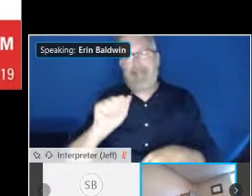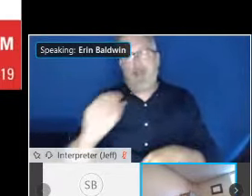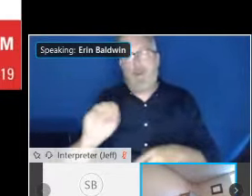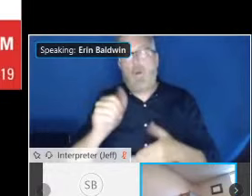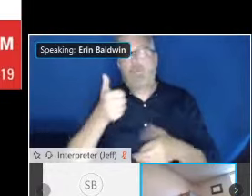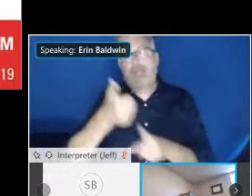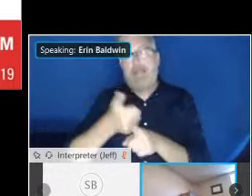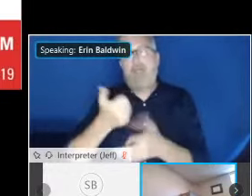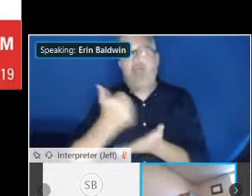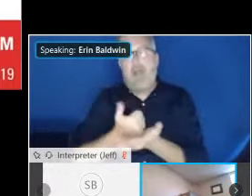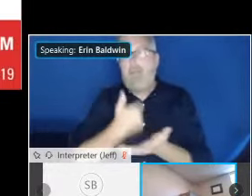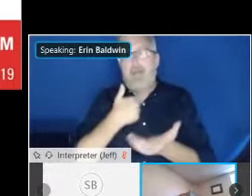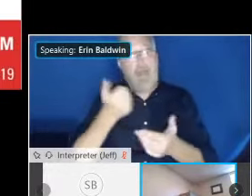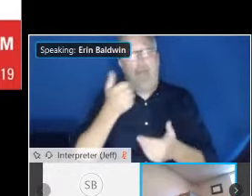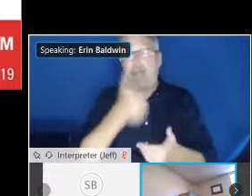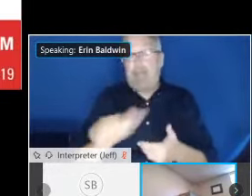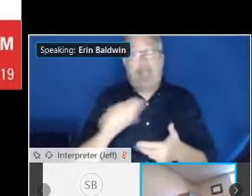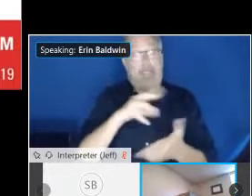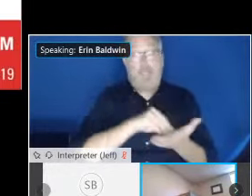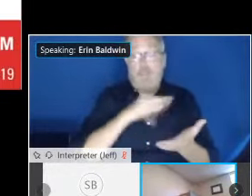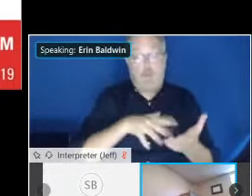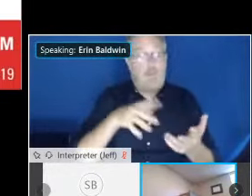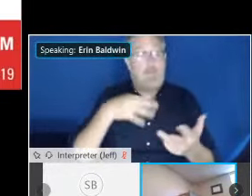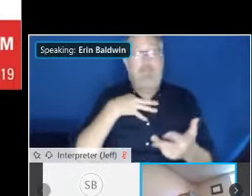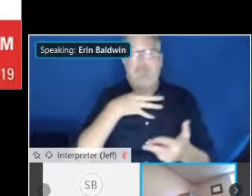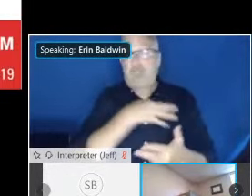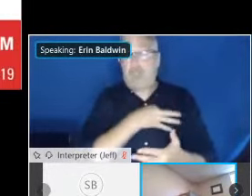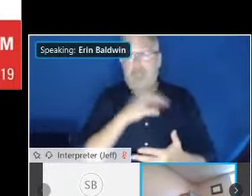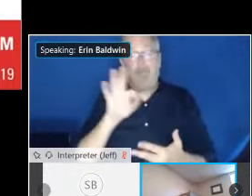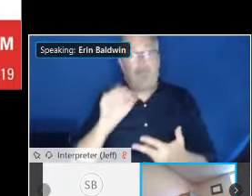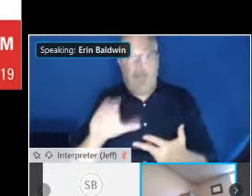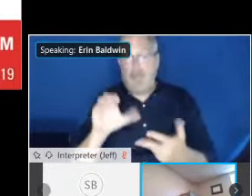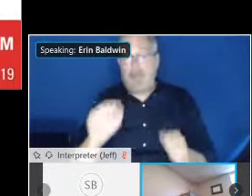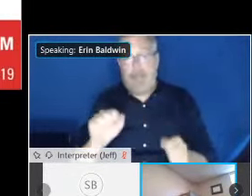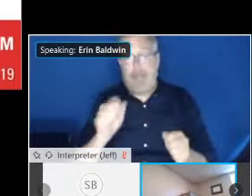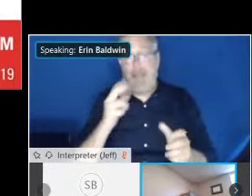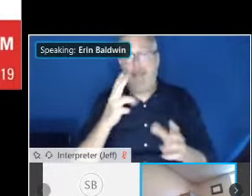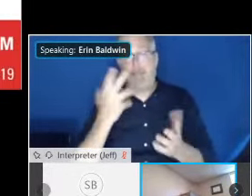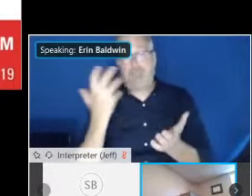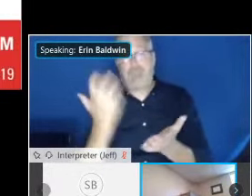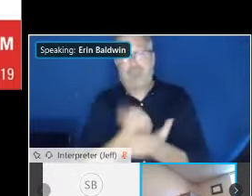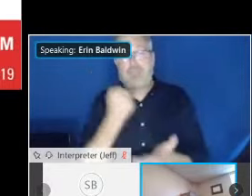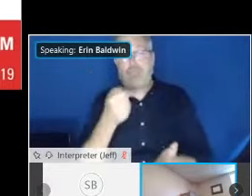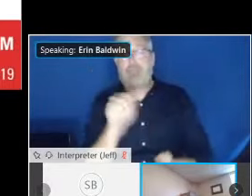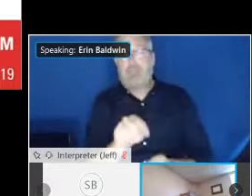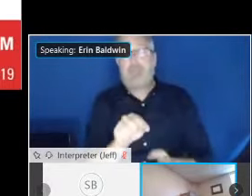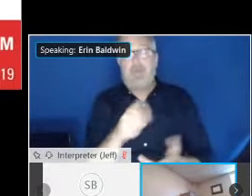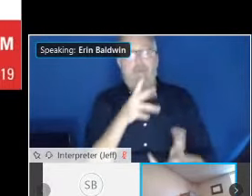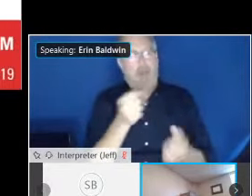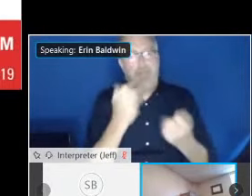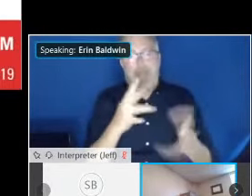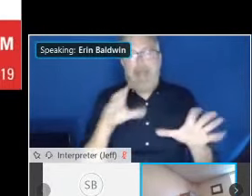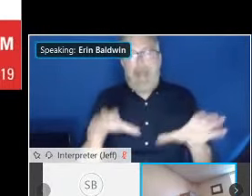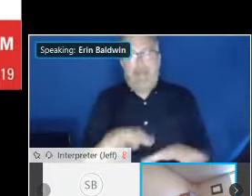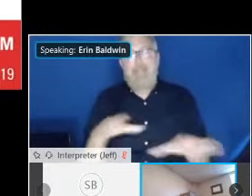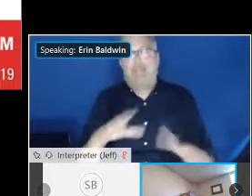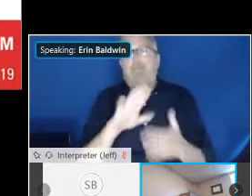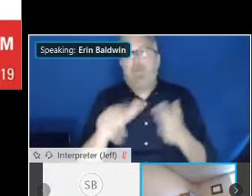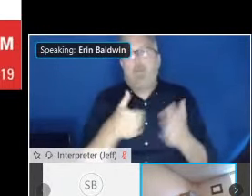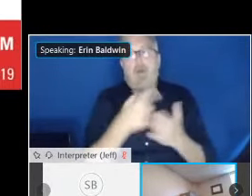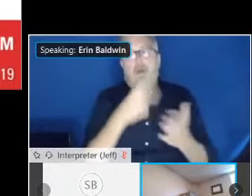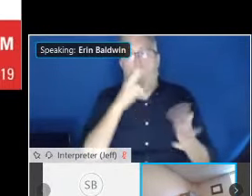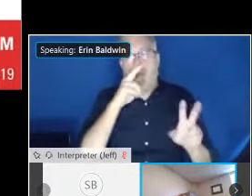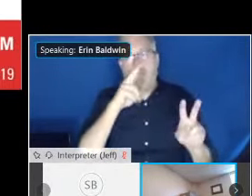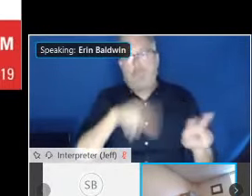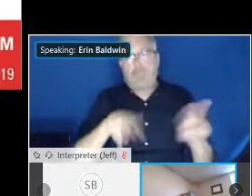available for students, faculty, and staff. Anyone can go online, sign up, get resources, and there's many different activities that we can all go in